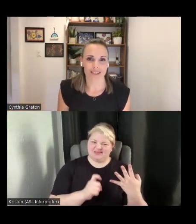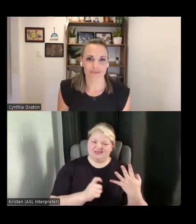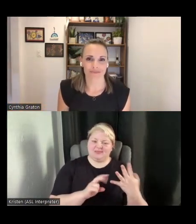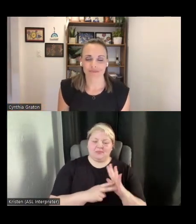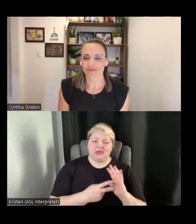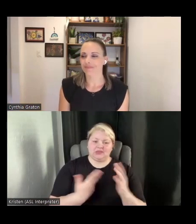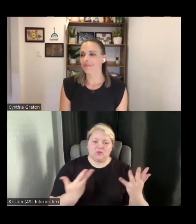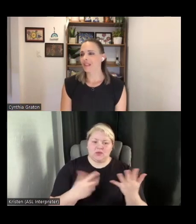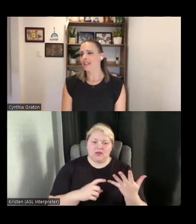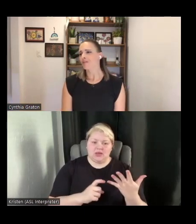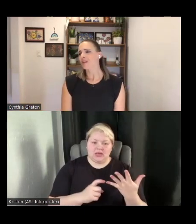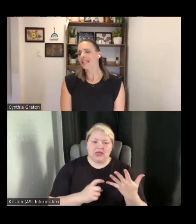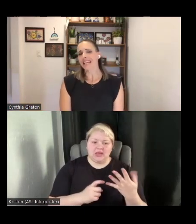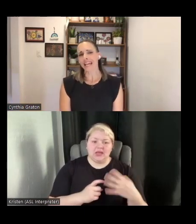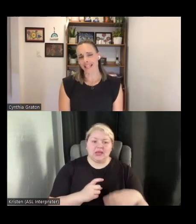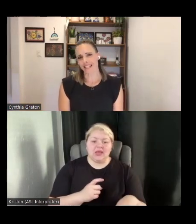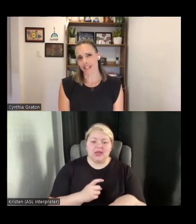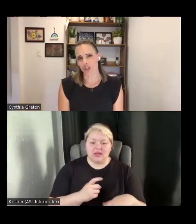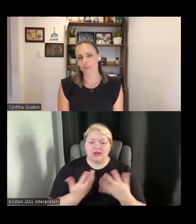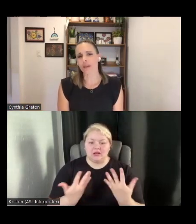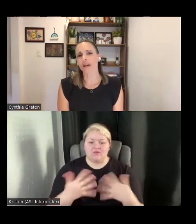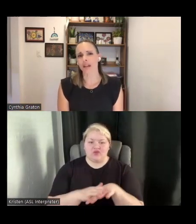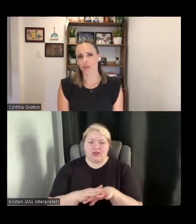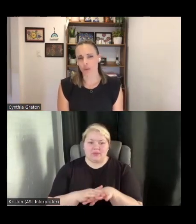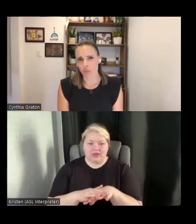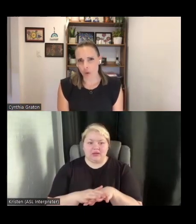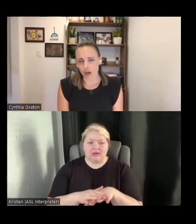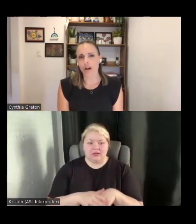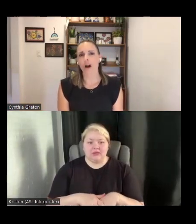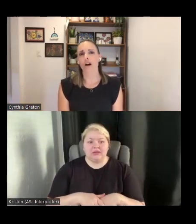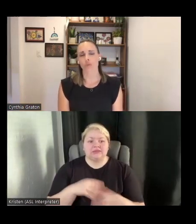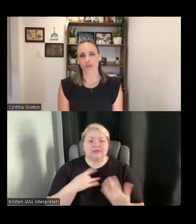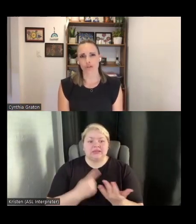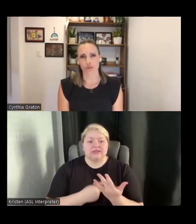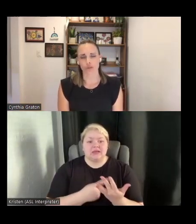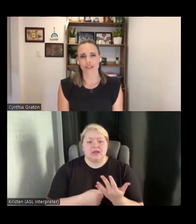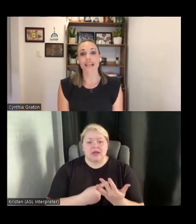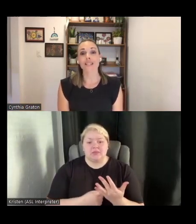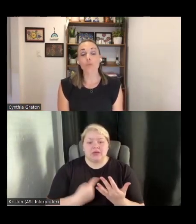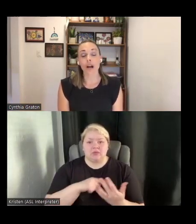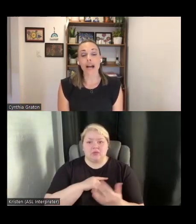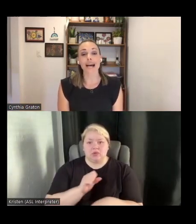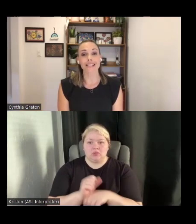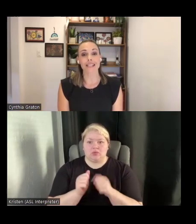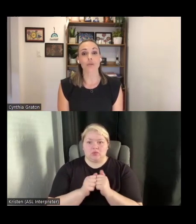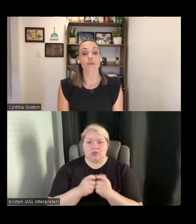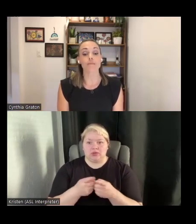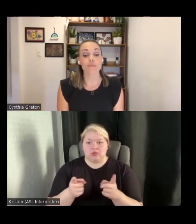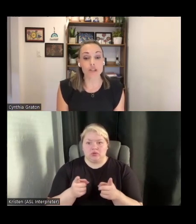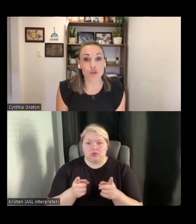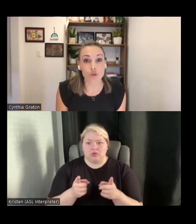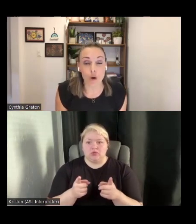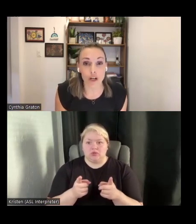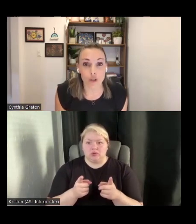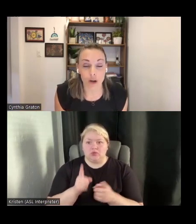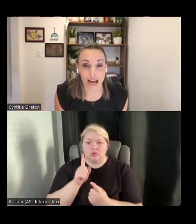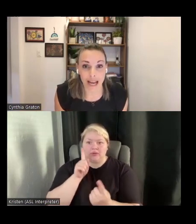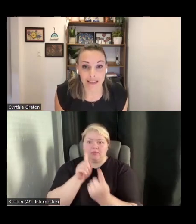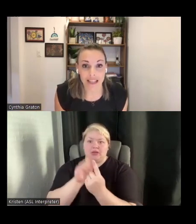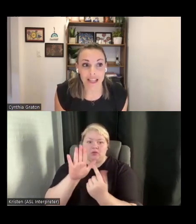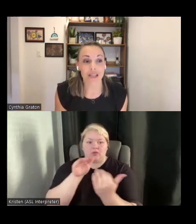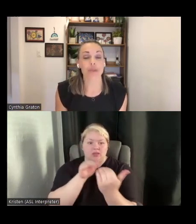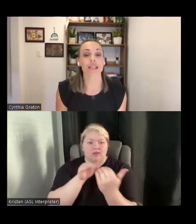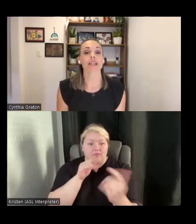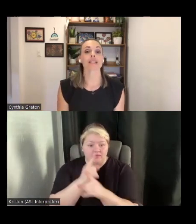phases. Phase X is something that we work on with you. That's where I say we meet you where you're